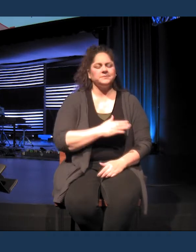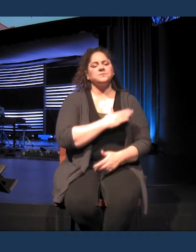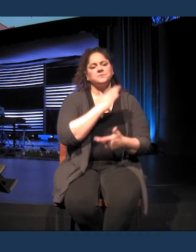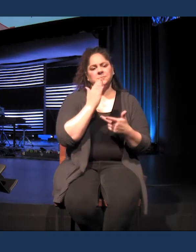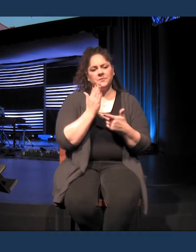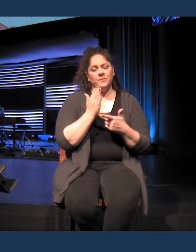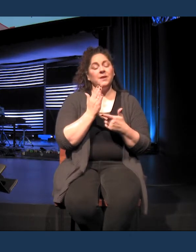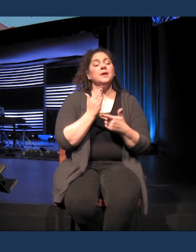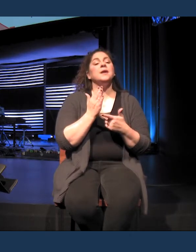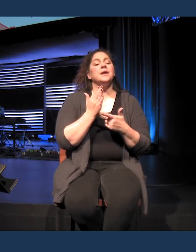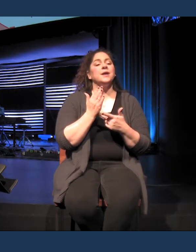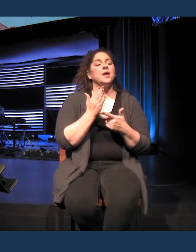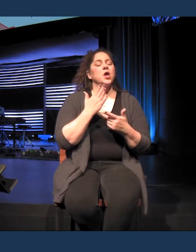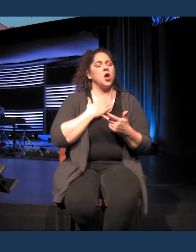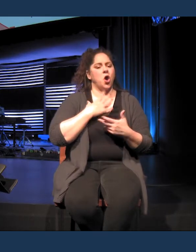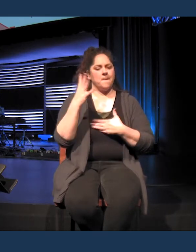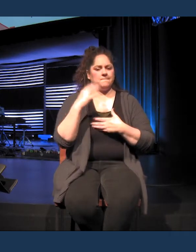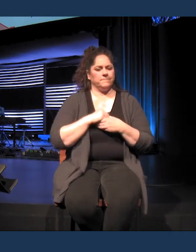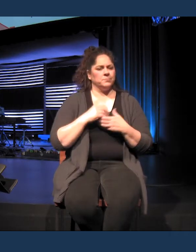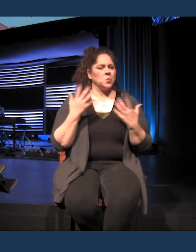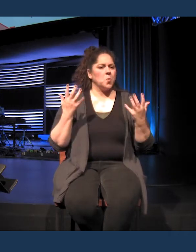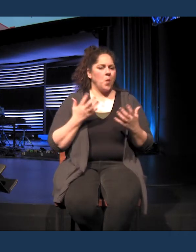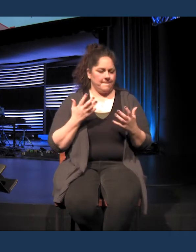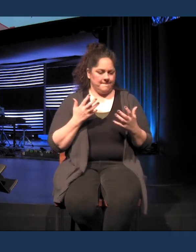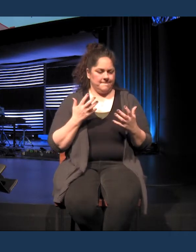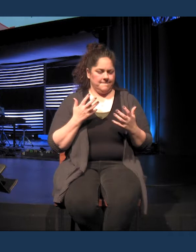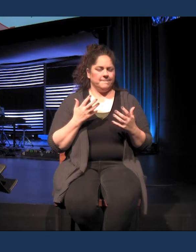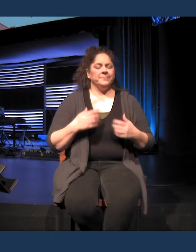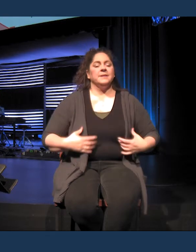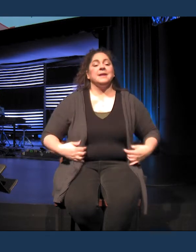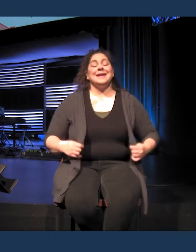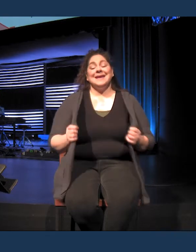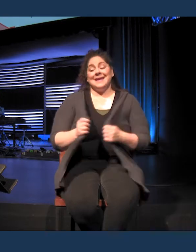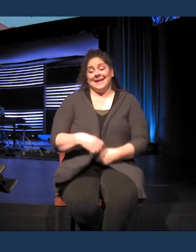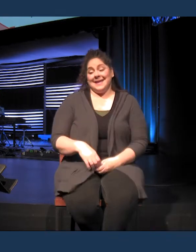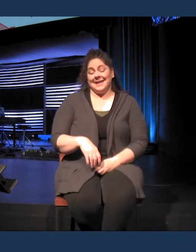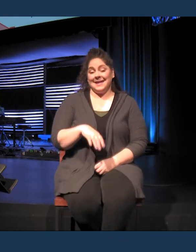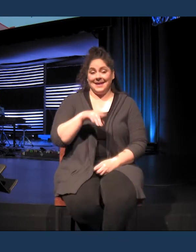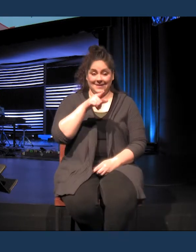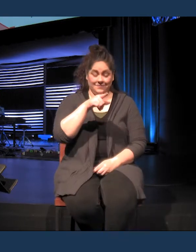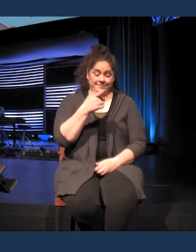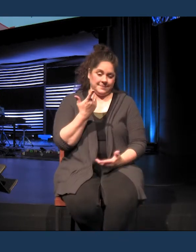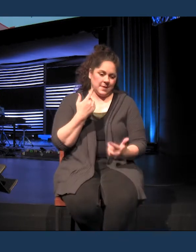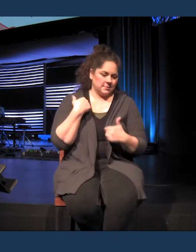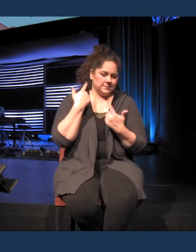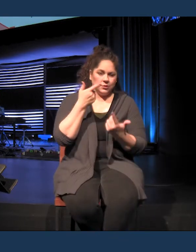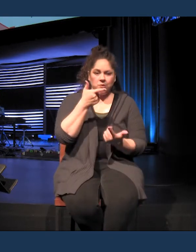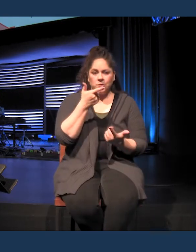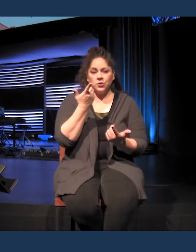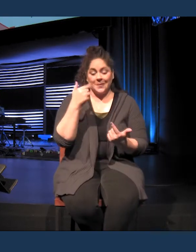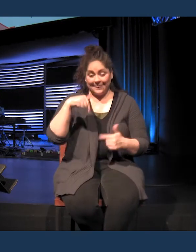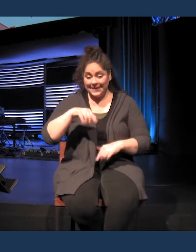And what is our part? Amen. Now, however